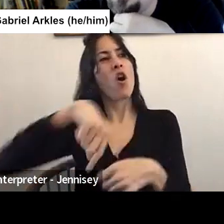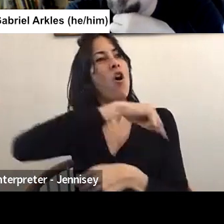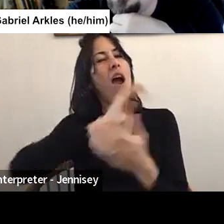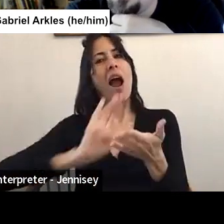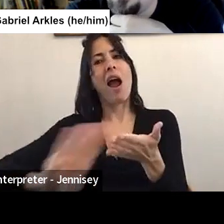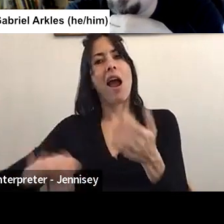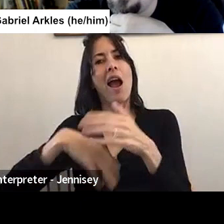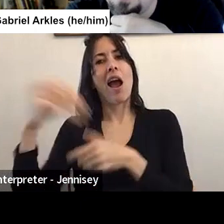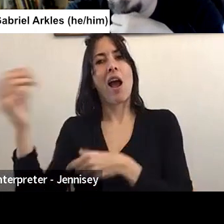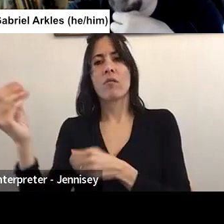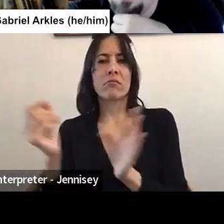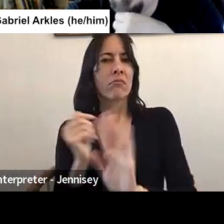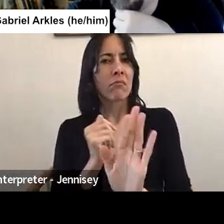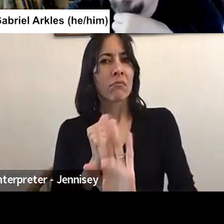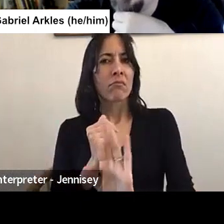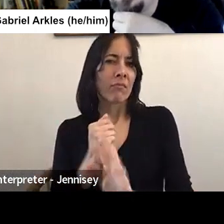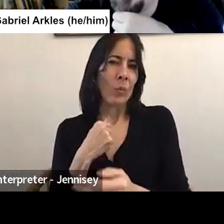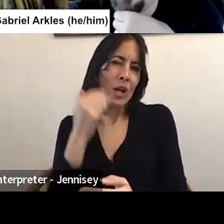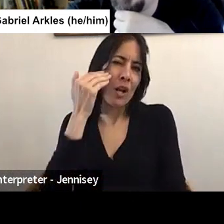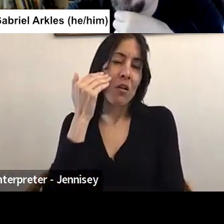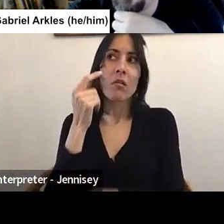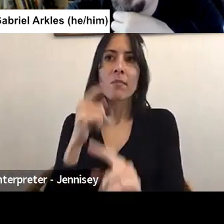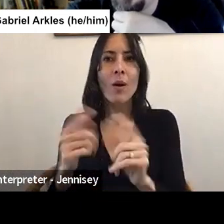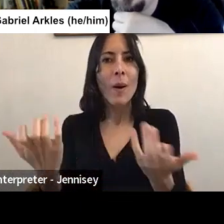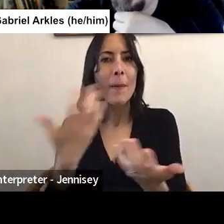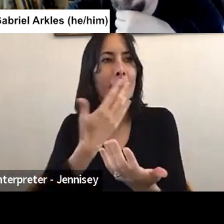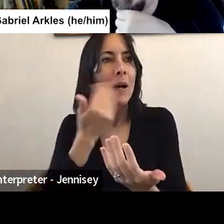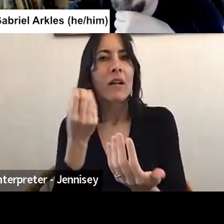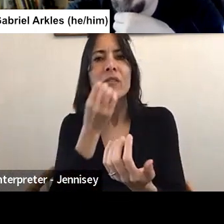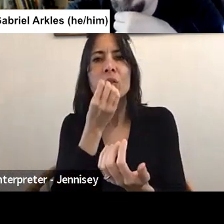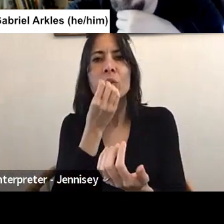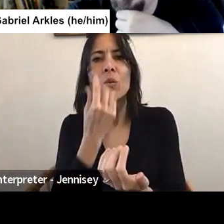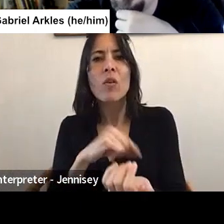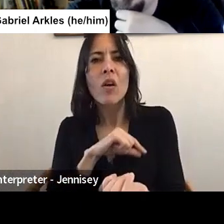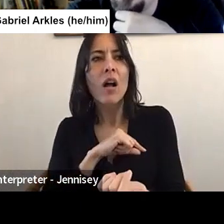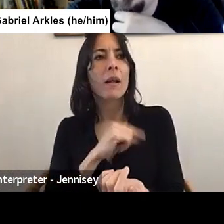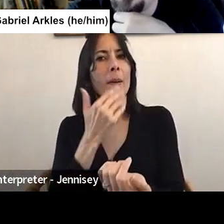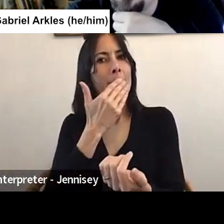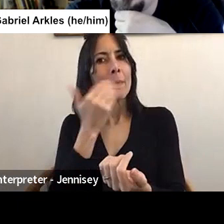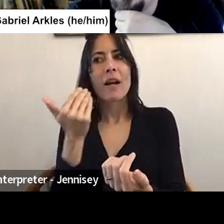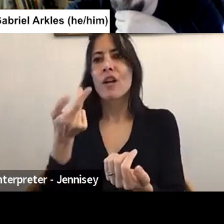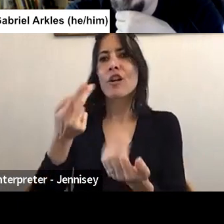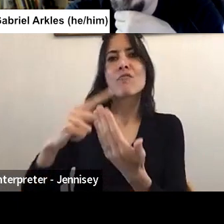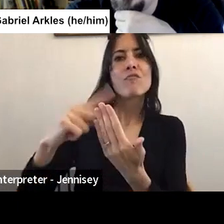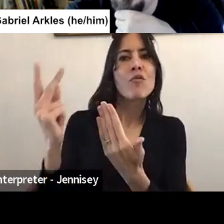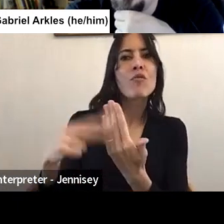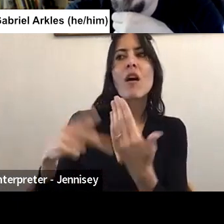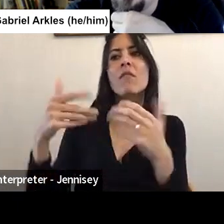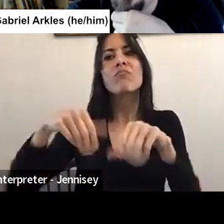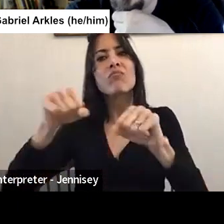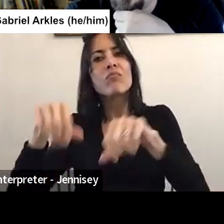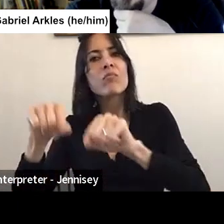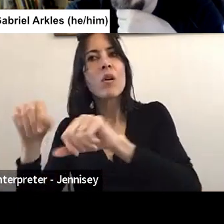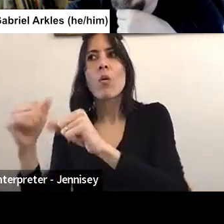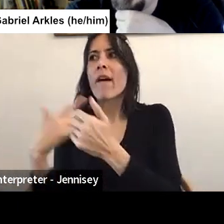better food. What we did want was more programming. What we did want was to be treated like people, like we mattered, belong